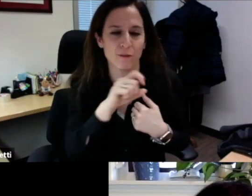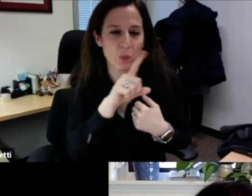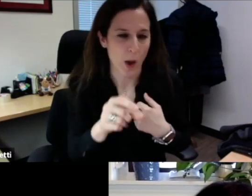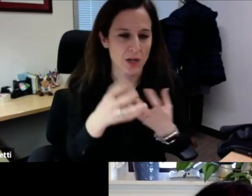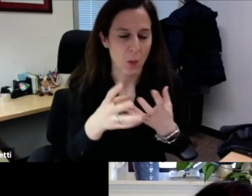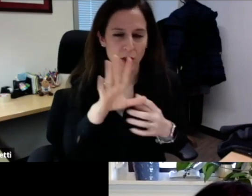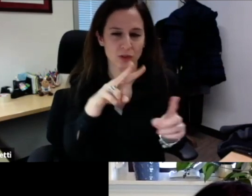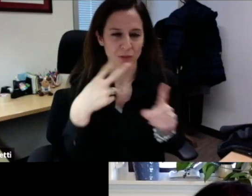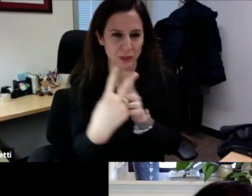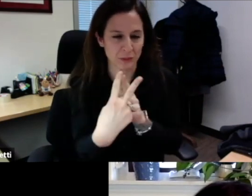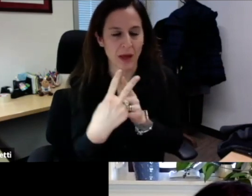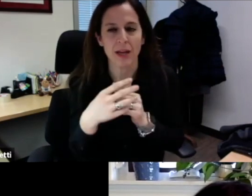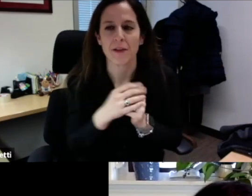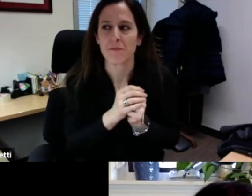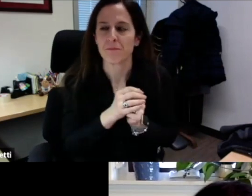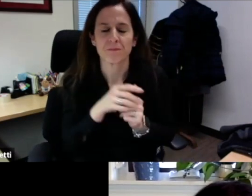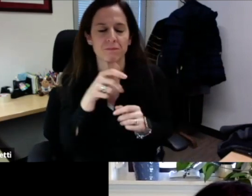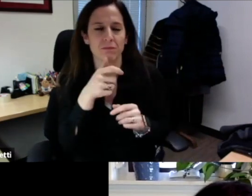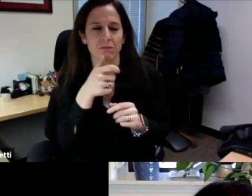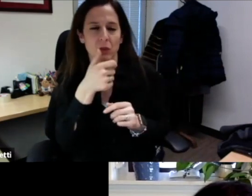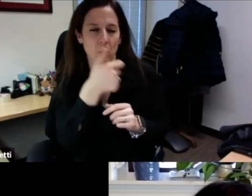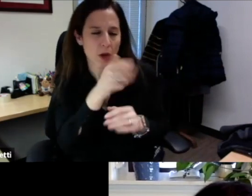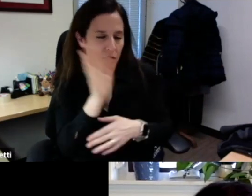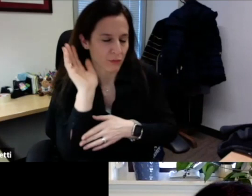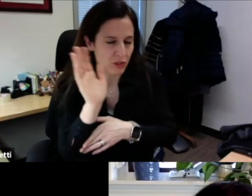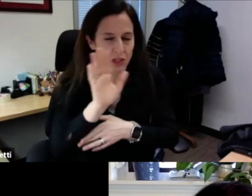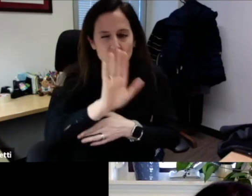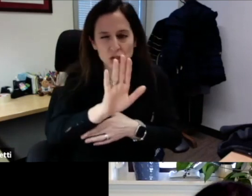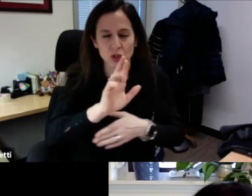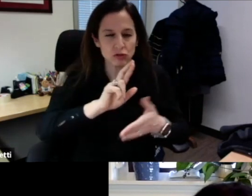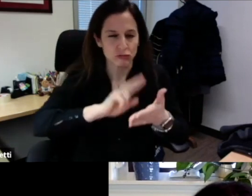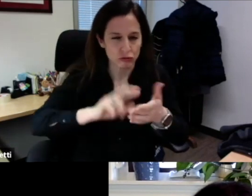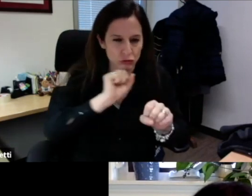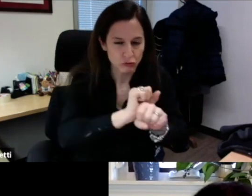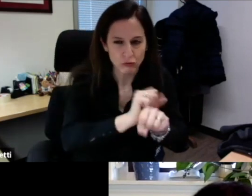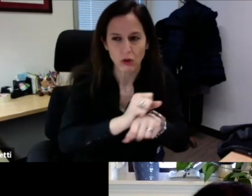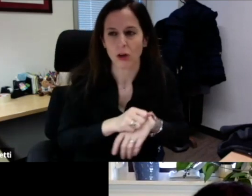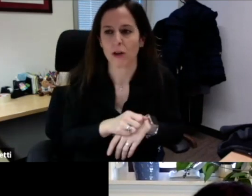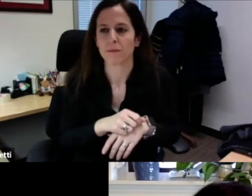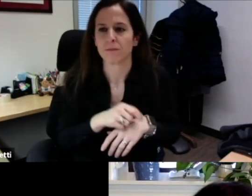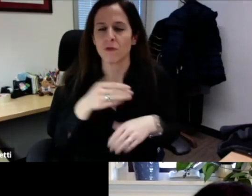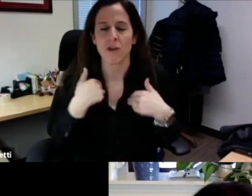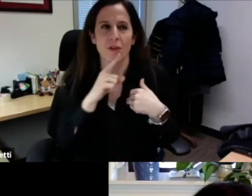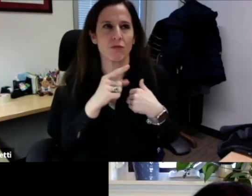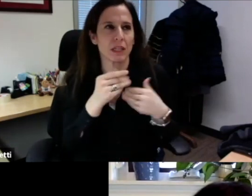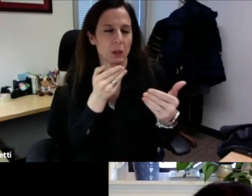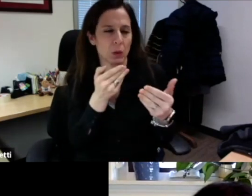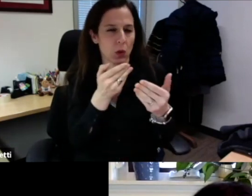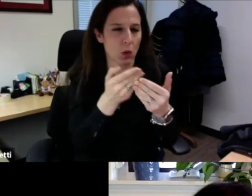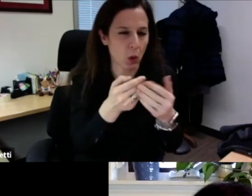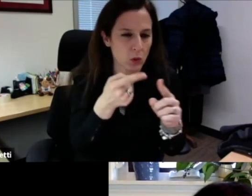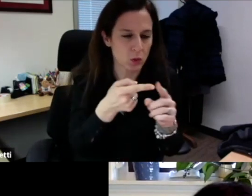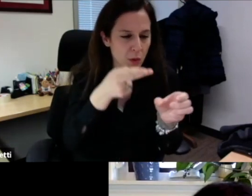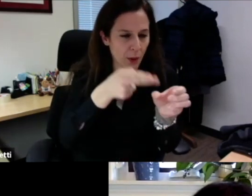thinking over your presentation, I have a question I'd like your perspective on. And I watched your